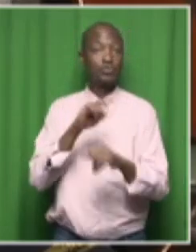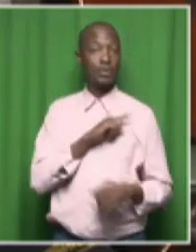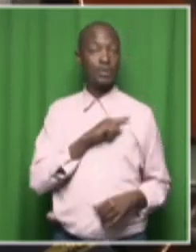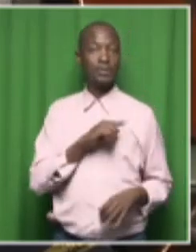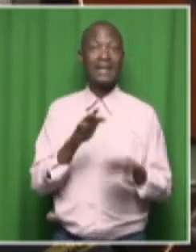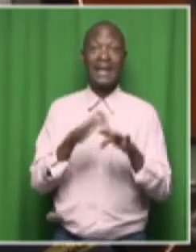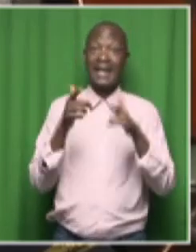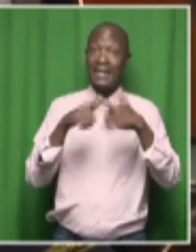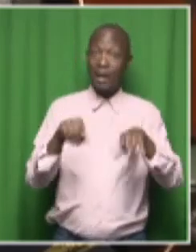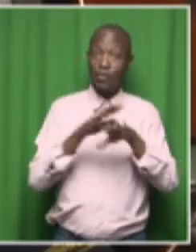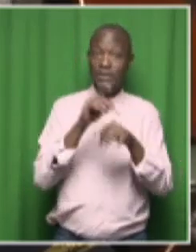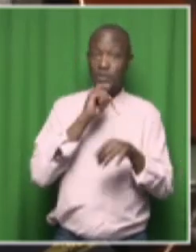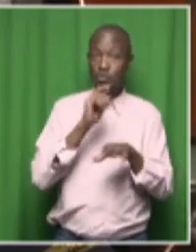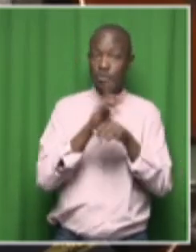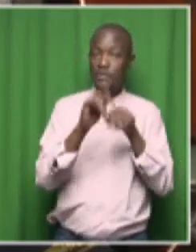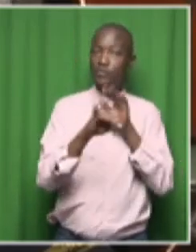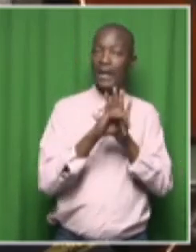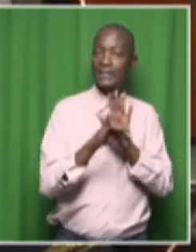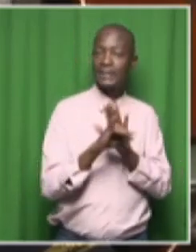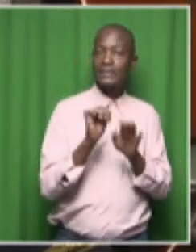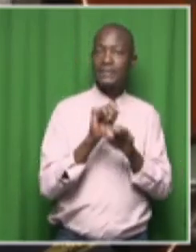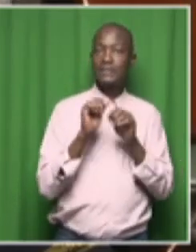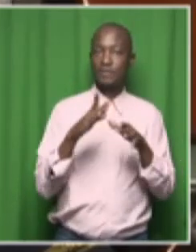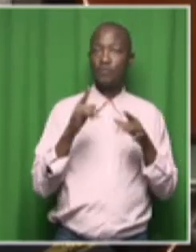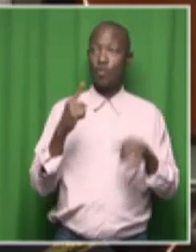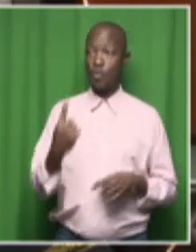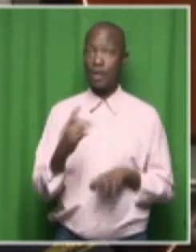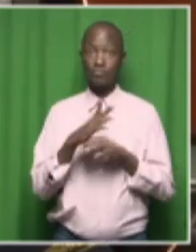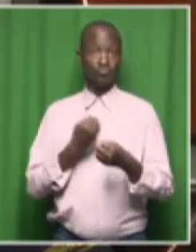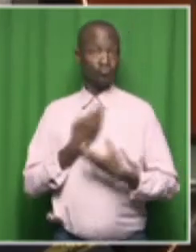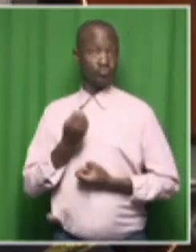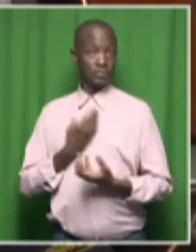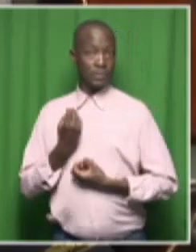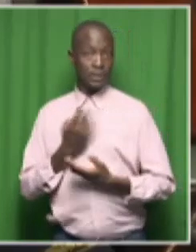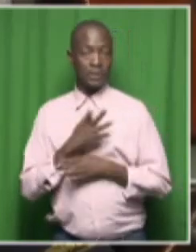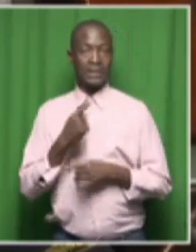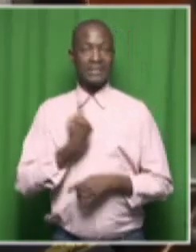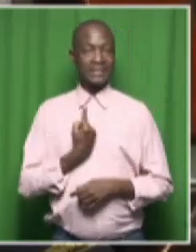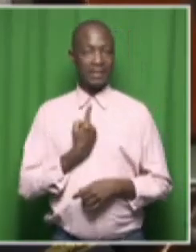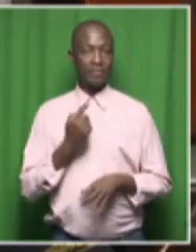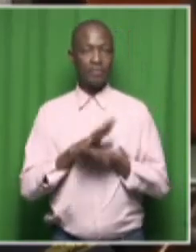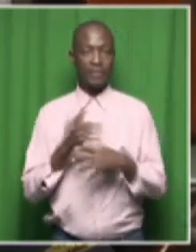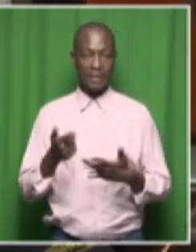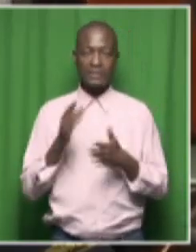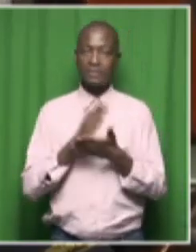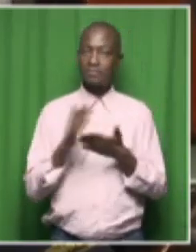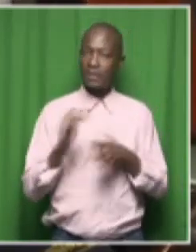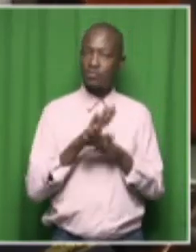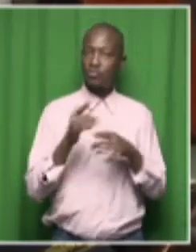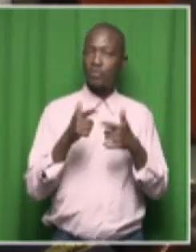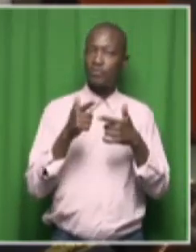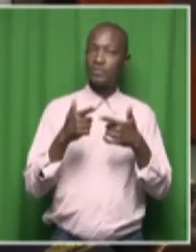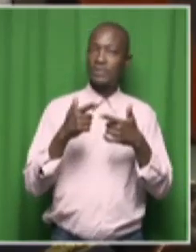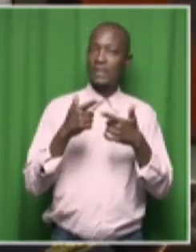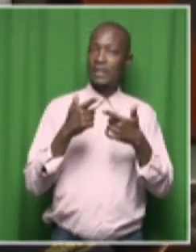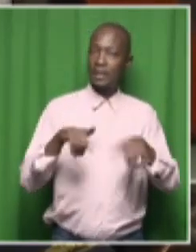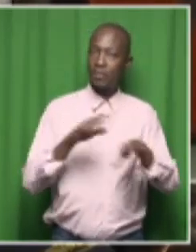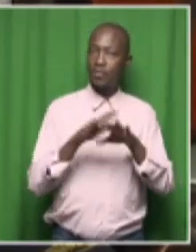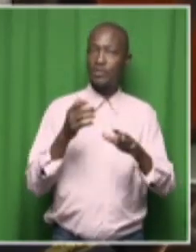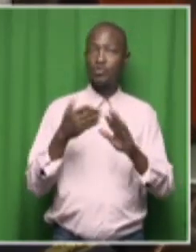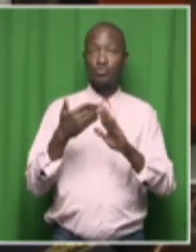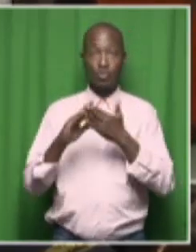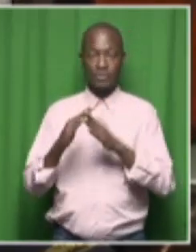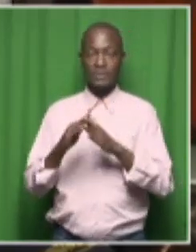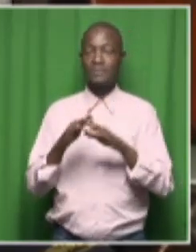for identity. In order to express yourself as part of the cultural community, language is very much important.